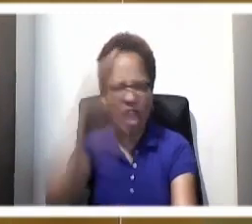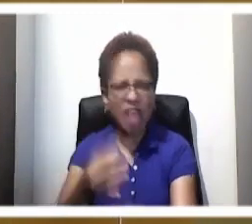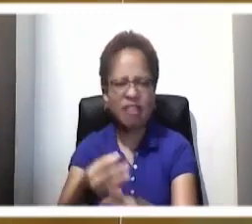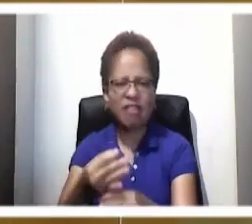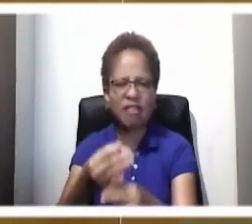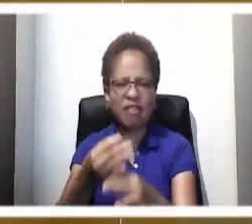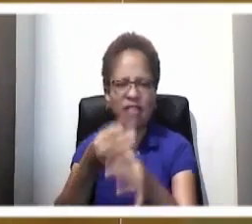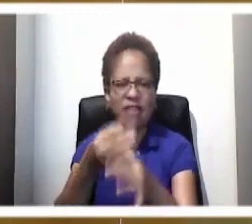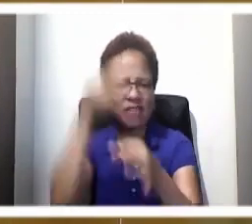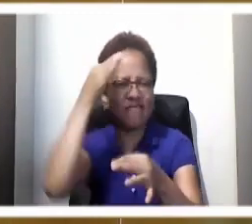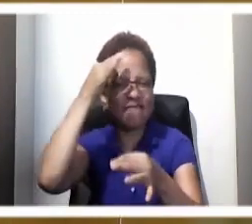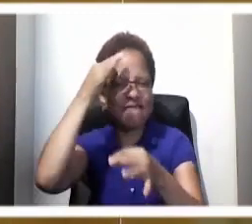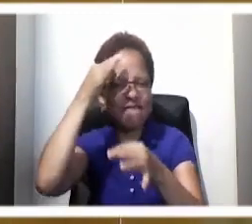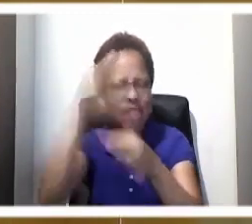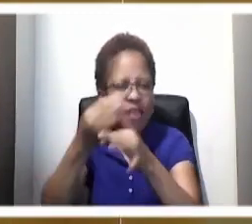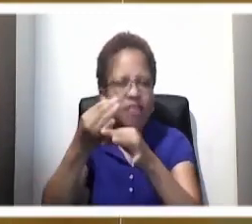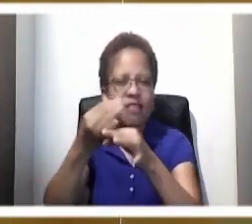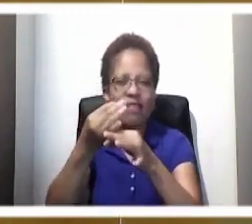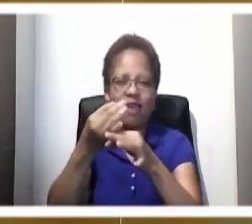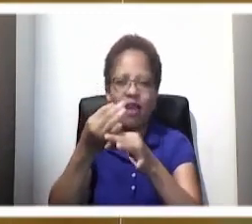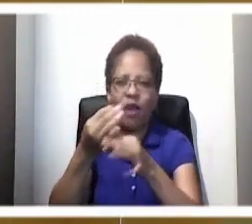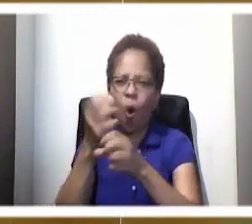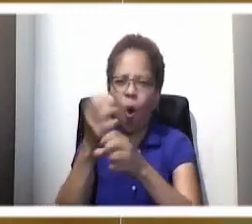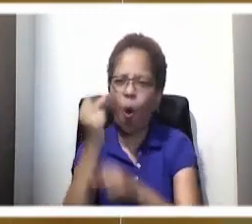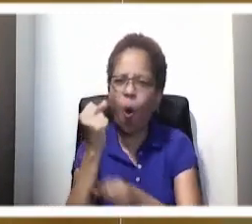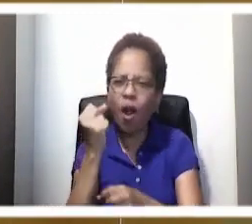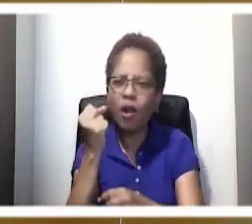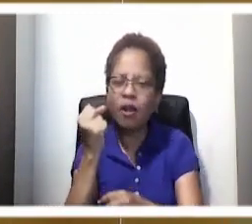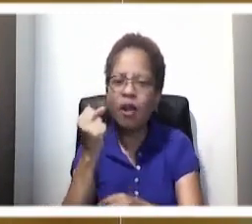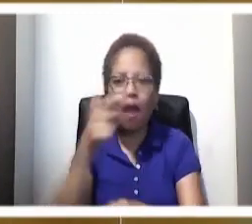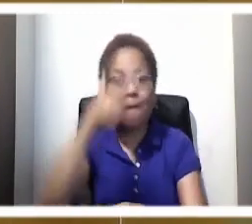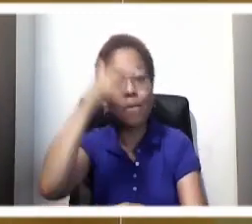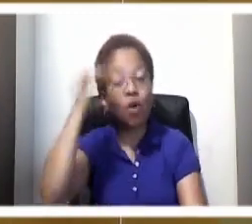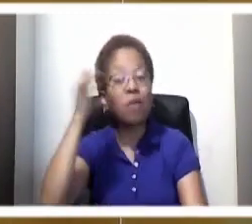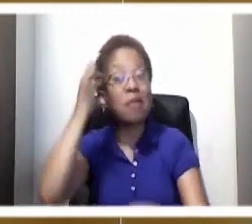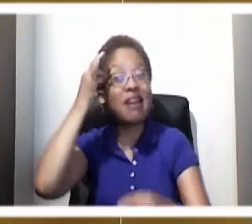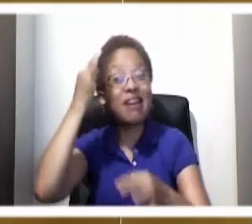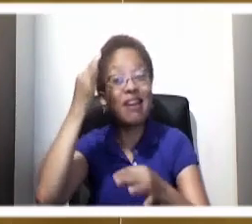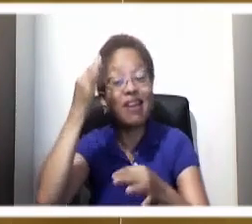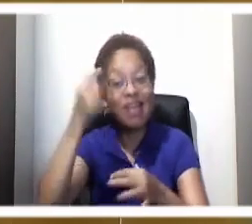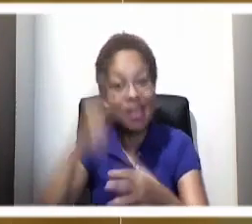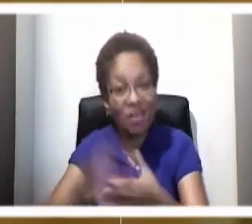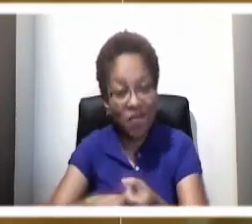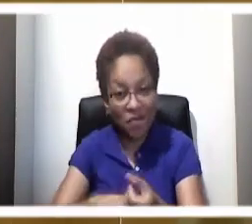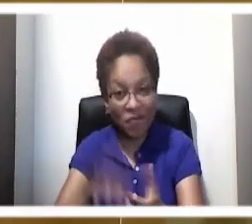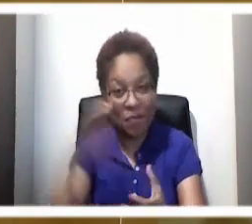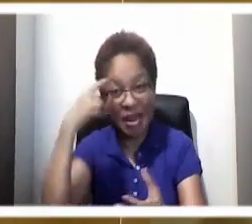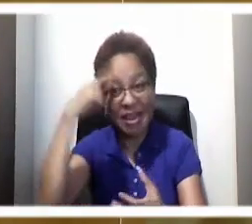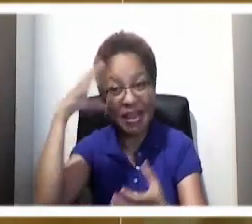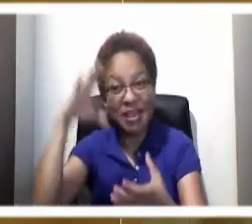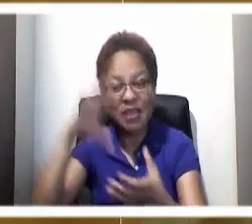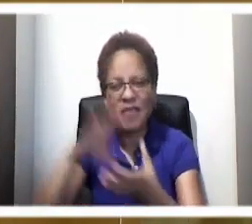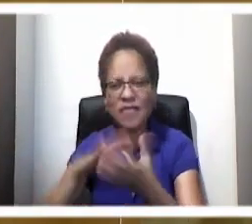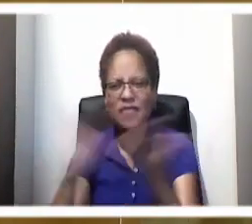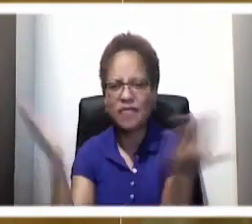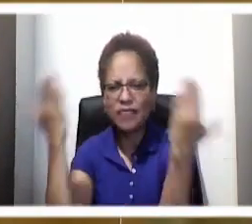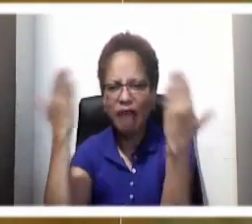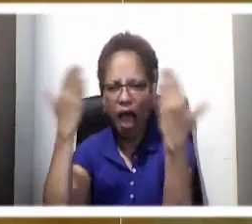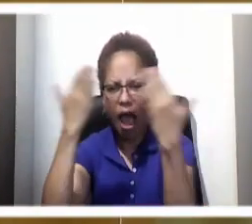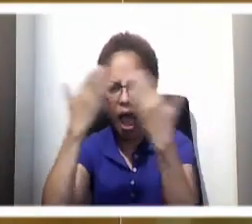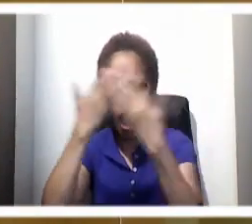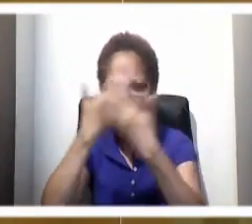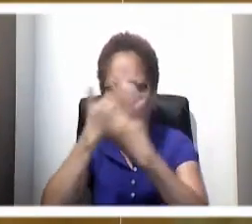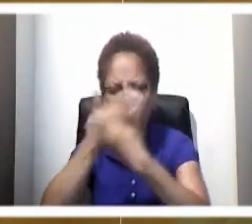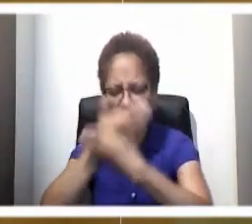remain faithful because we believe that while we go through this dark night,